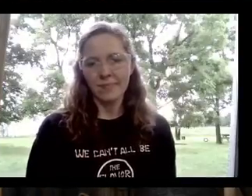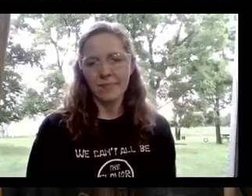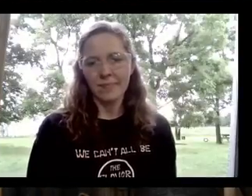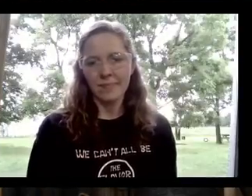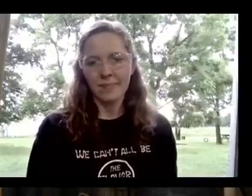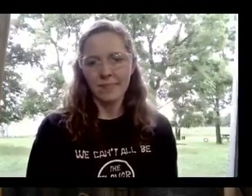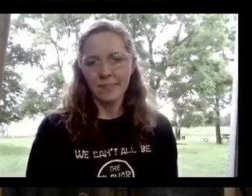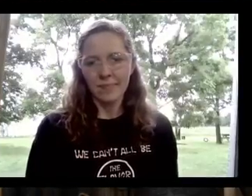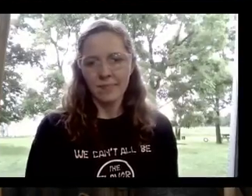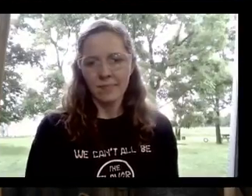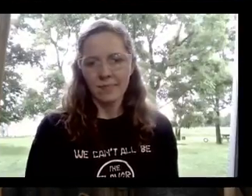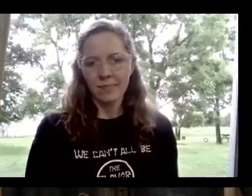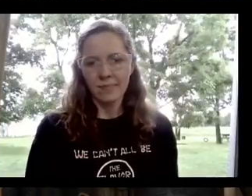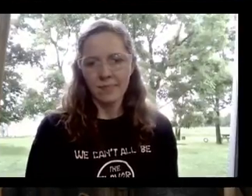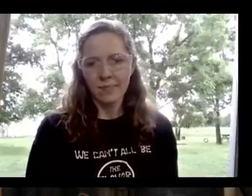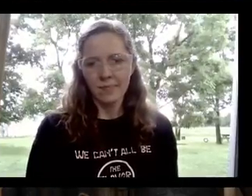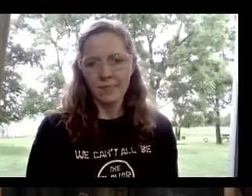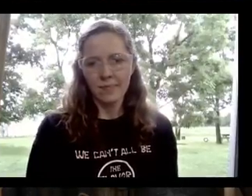way, basically.